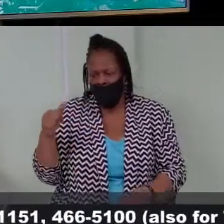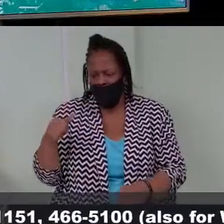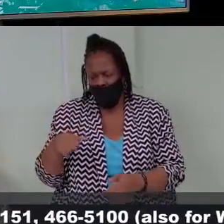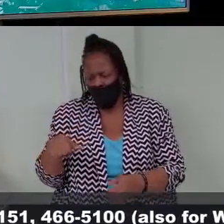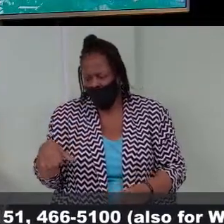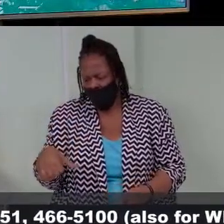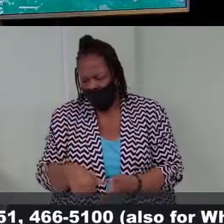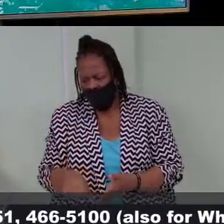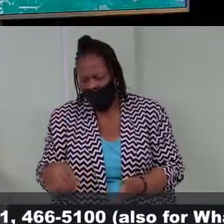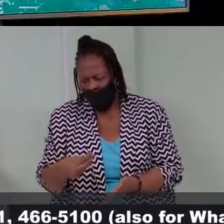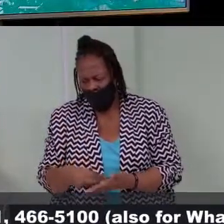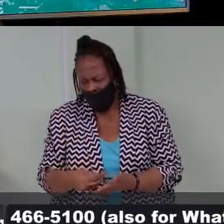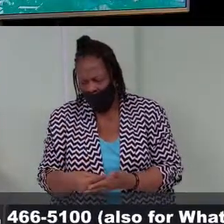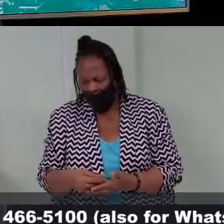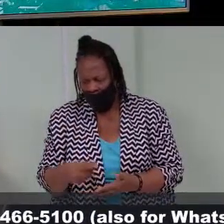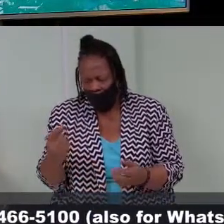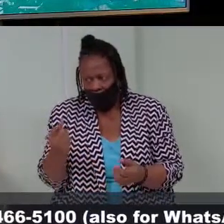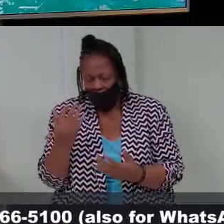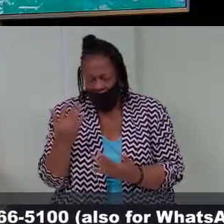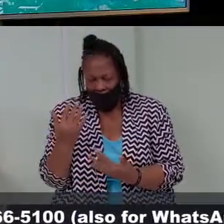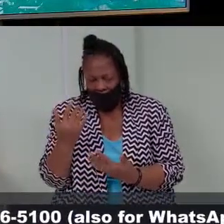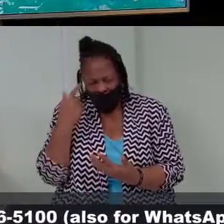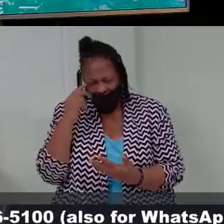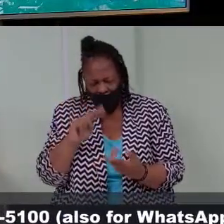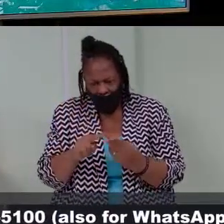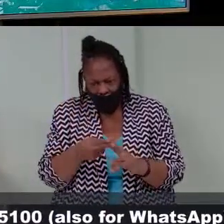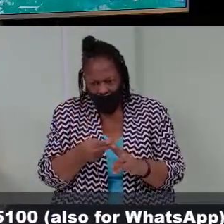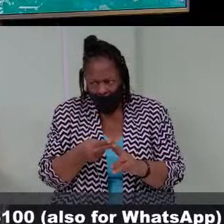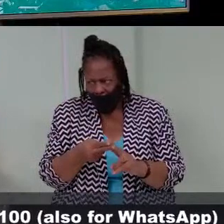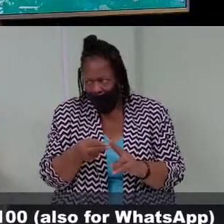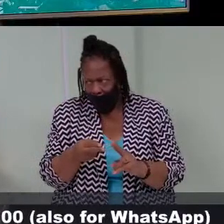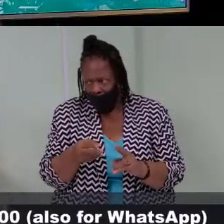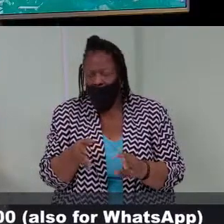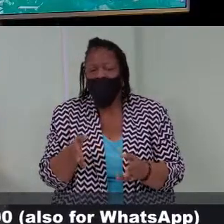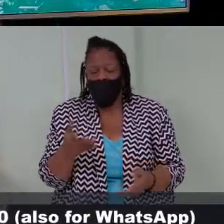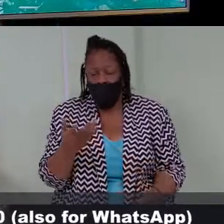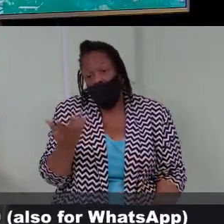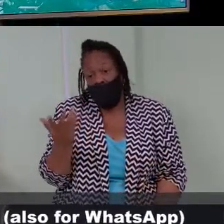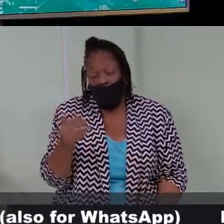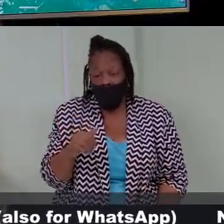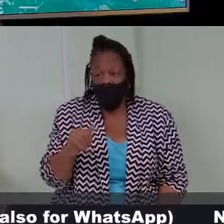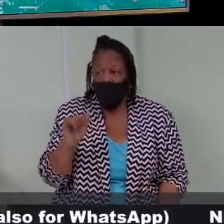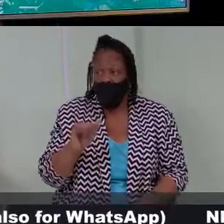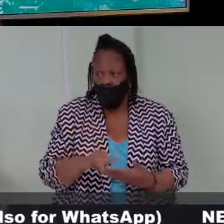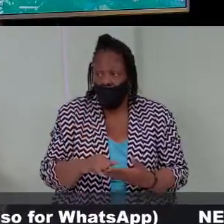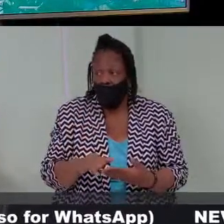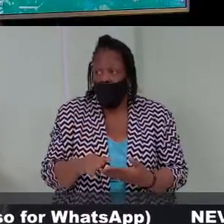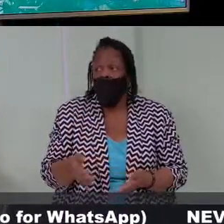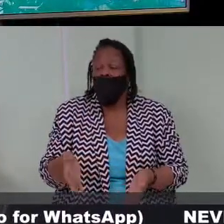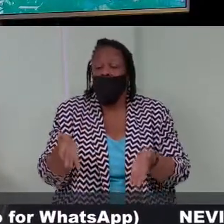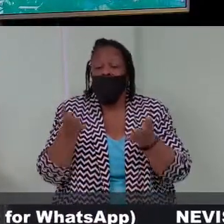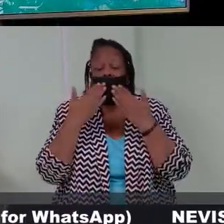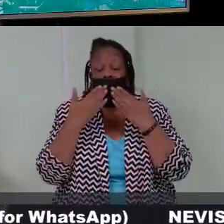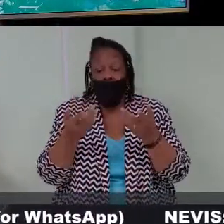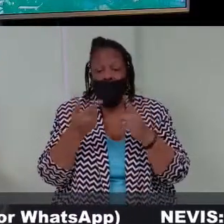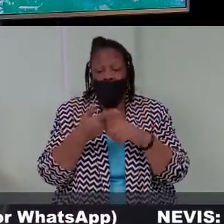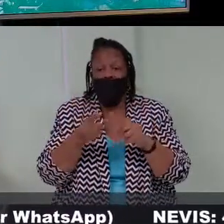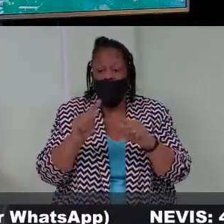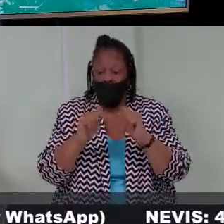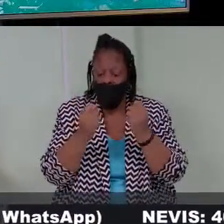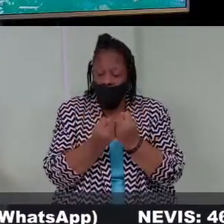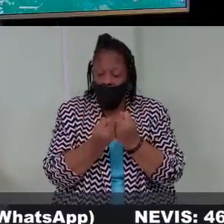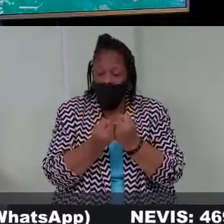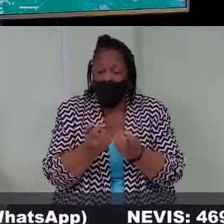by the Ministry of Health as well as the COVID-19 Task Force in keeping us safe here in the Federation. To show